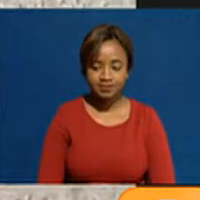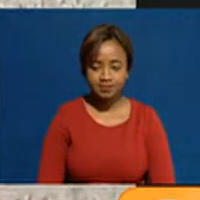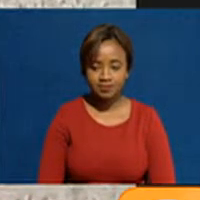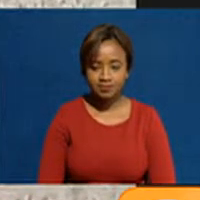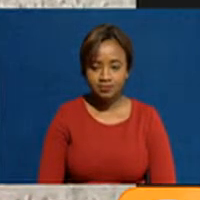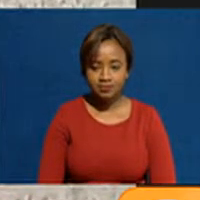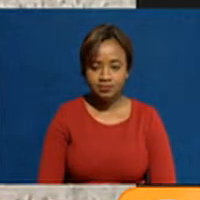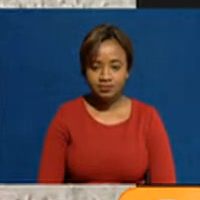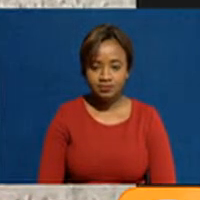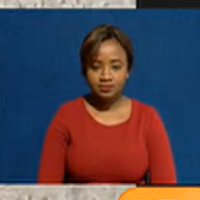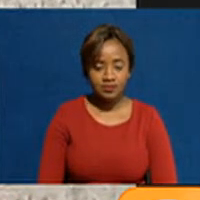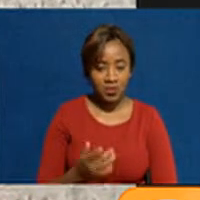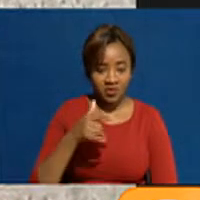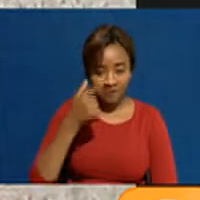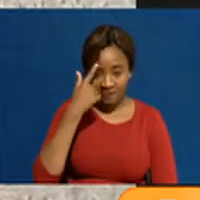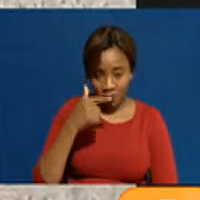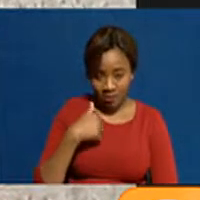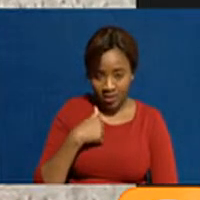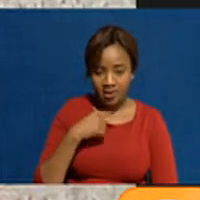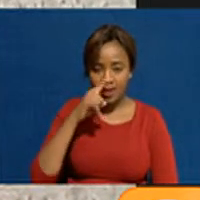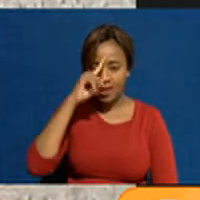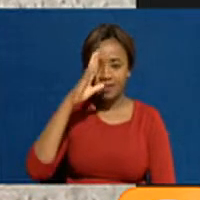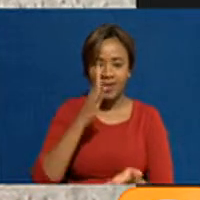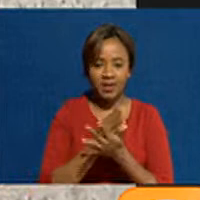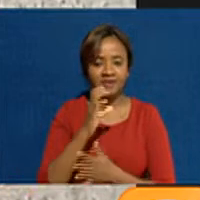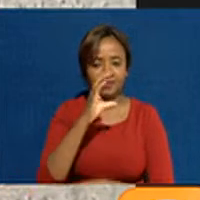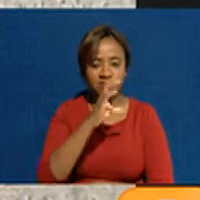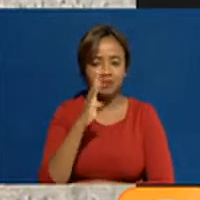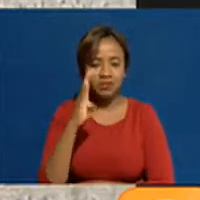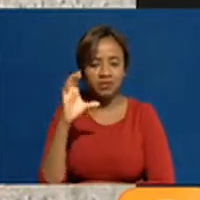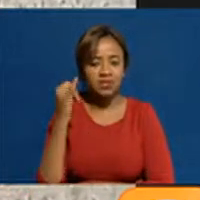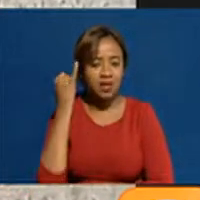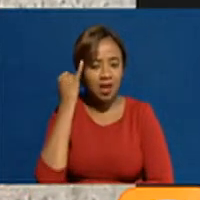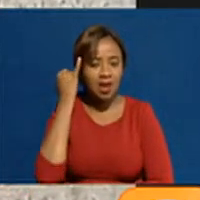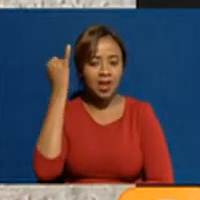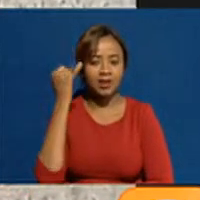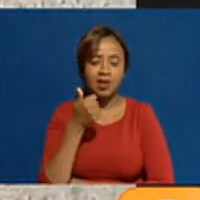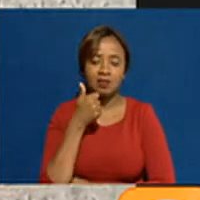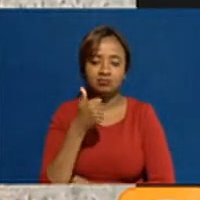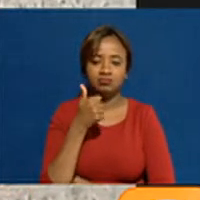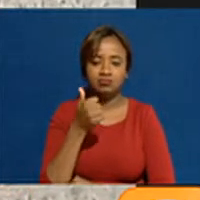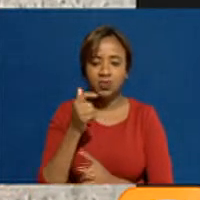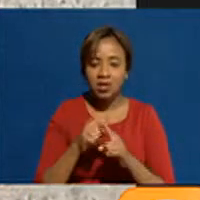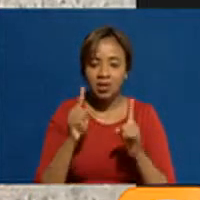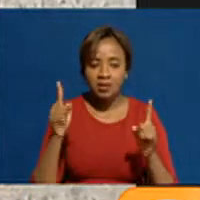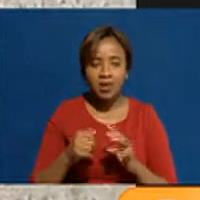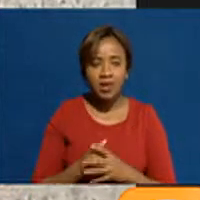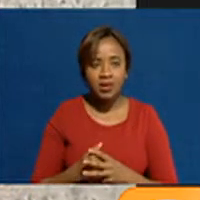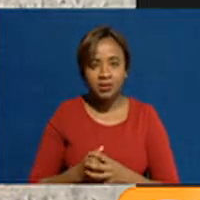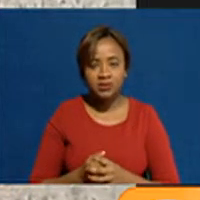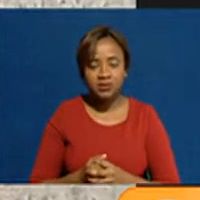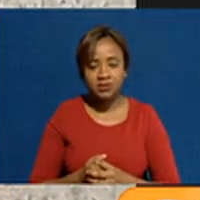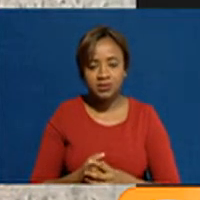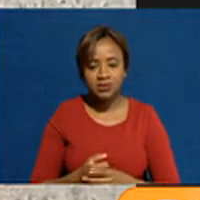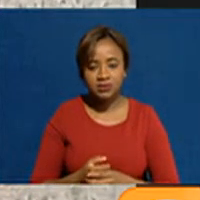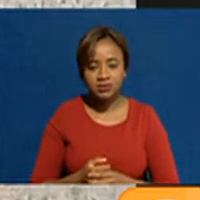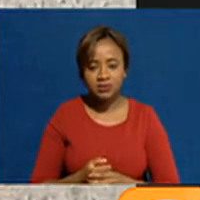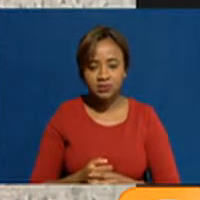spoken, I believe CBC was a very good idea initially, but I think